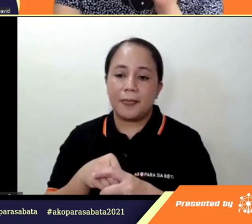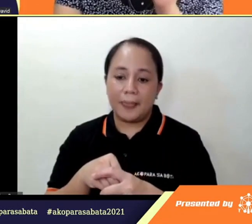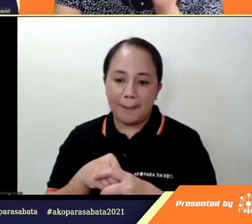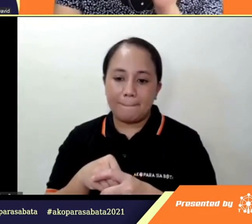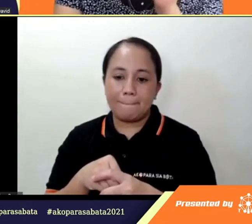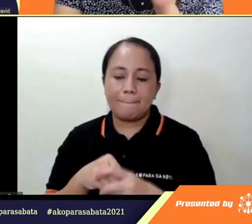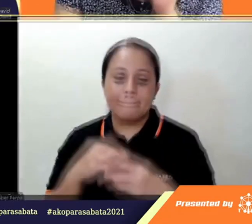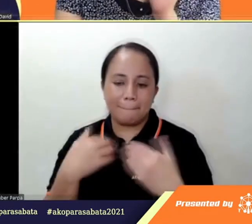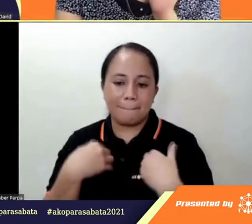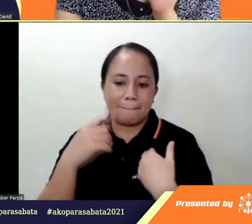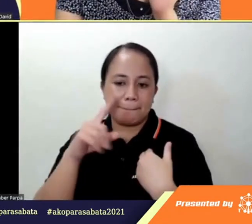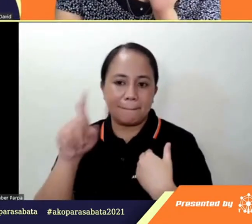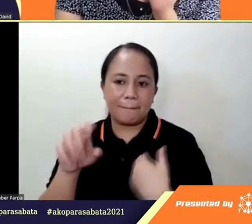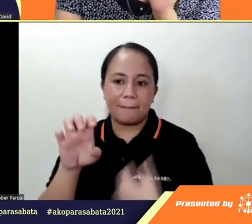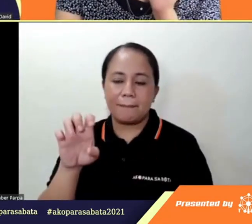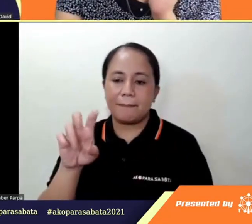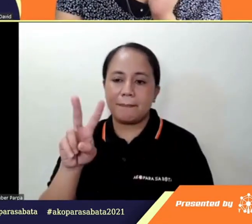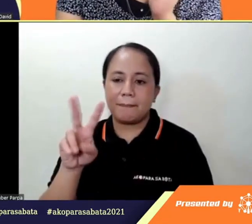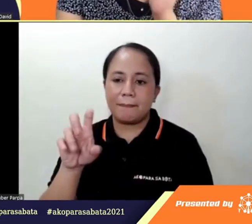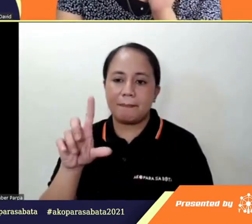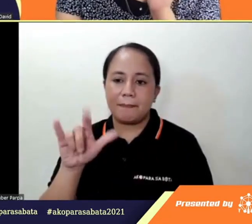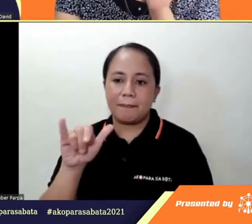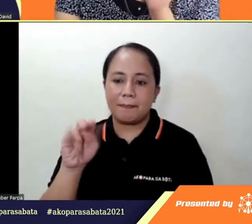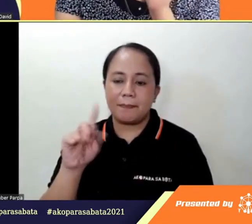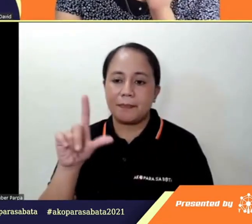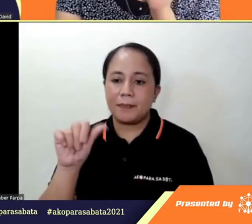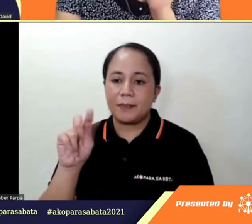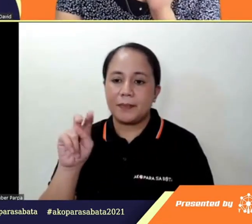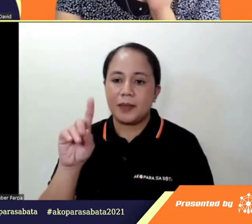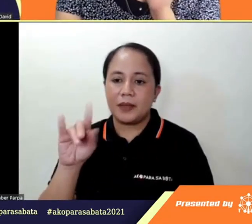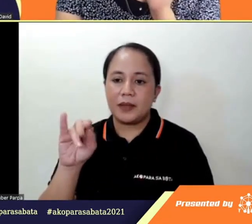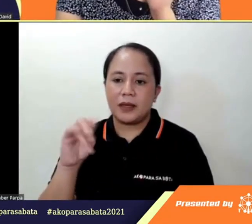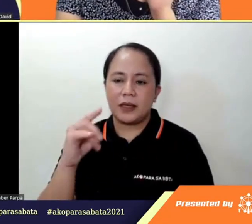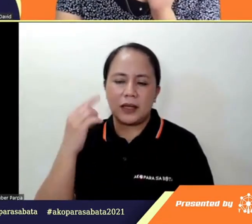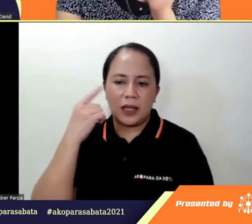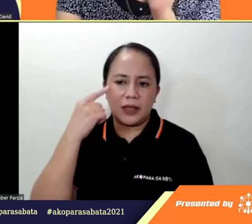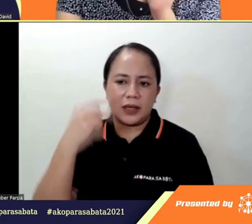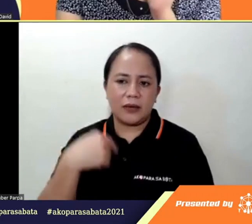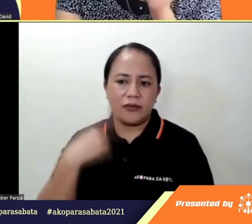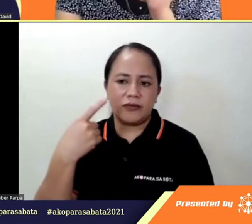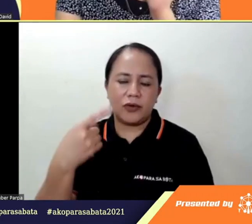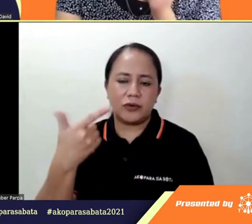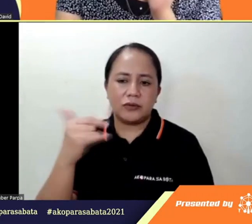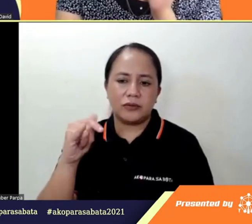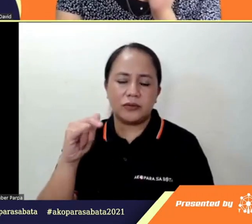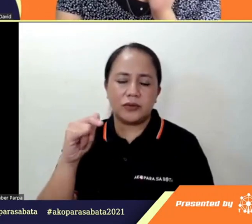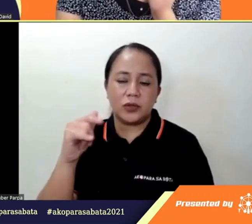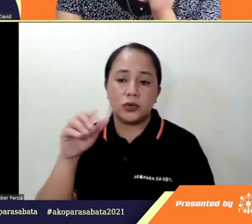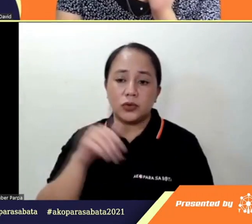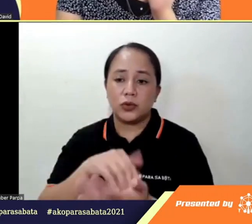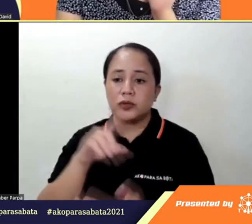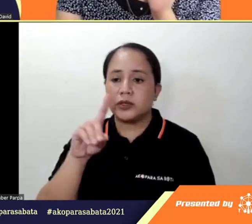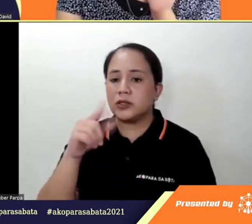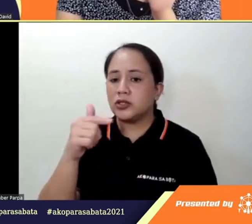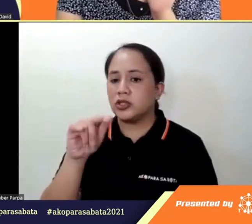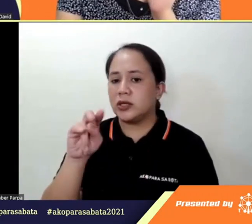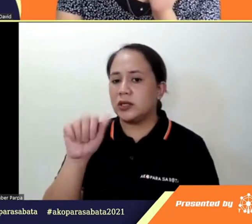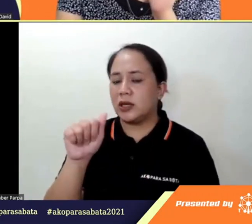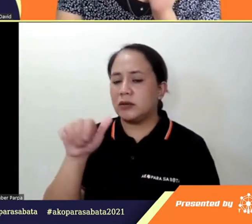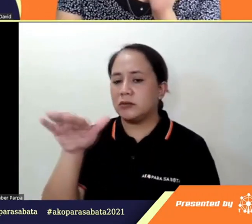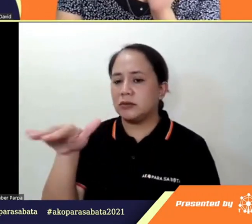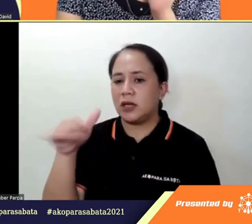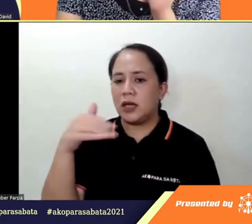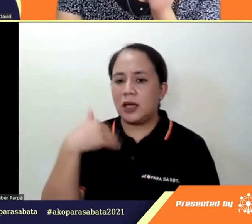merong tanong dito si Evelyn Landingin. I think this is for Doktora Gina. How do you determine that a child